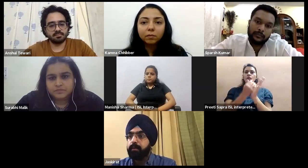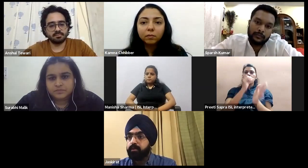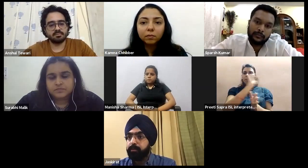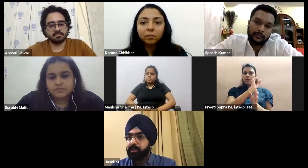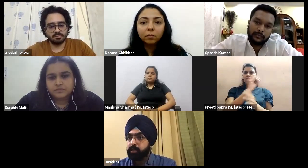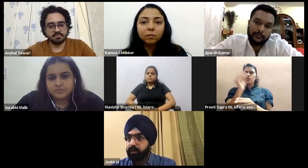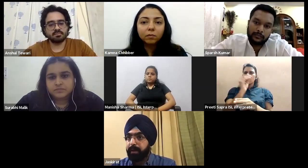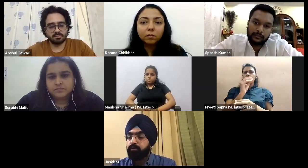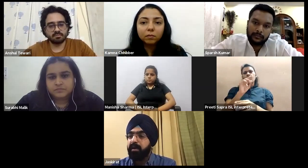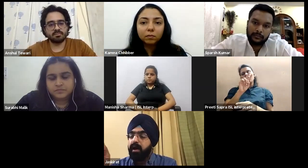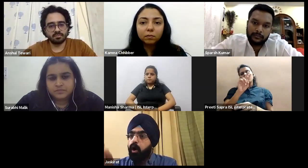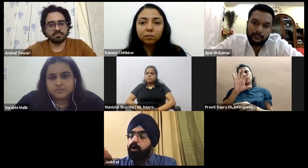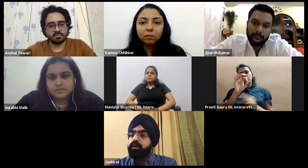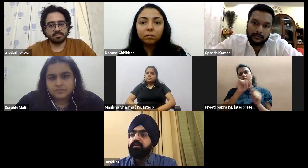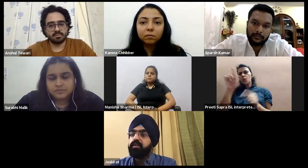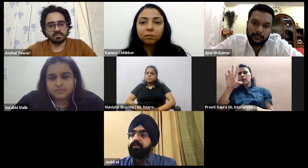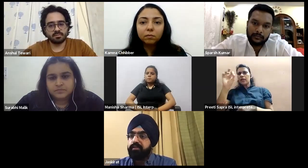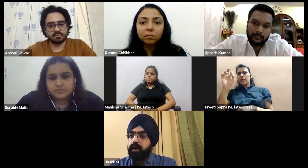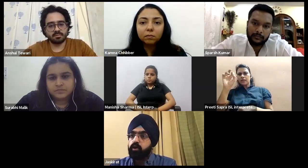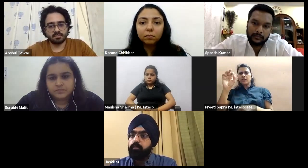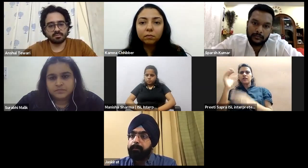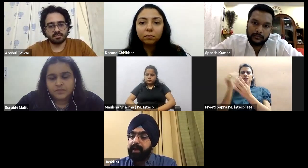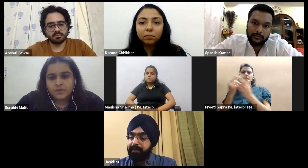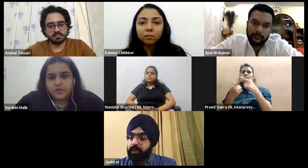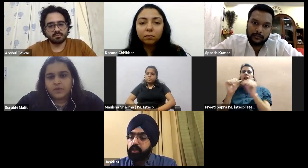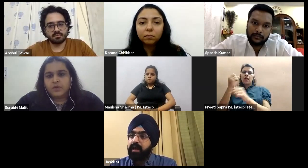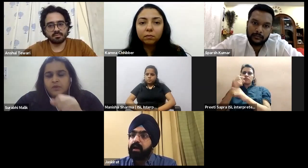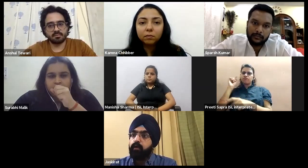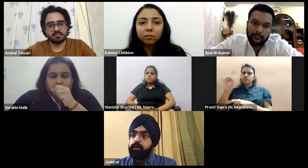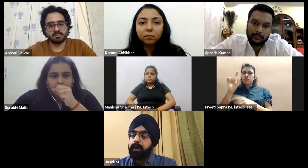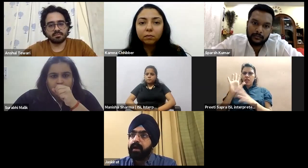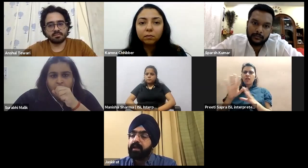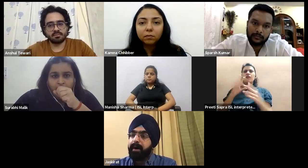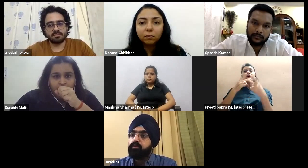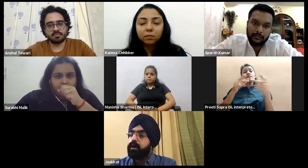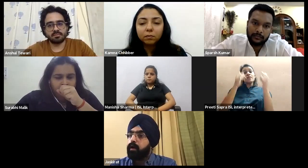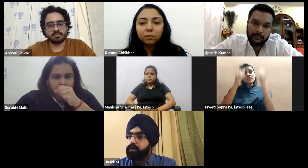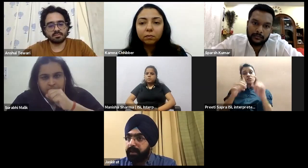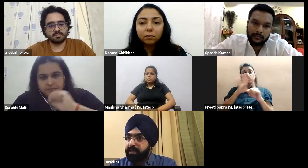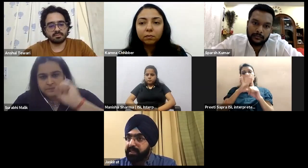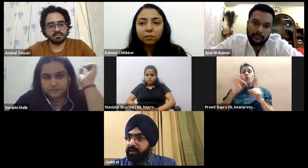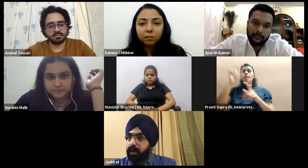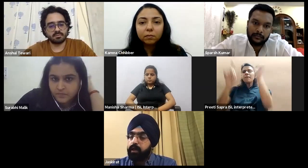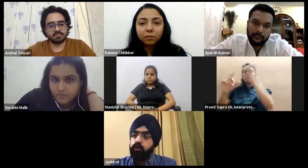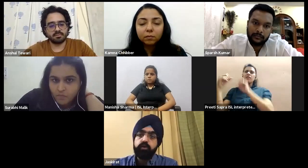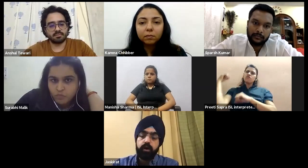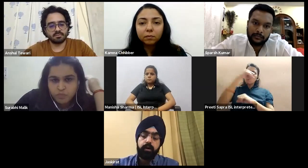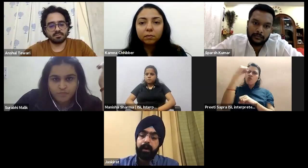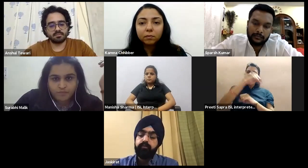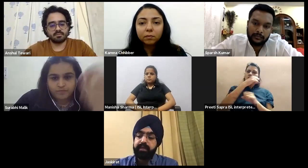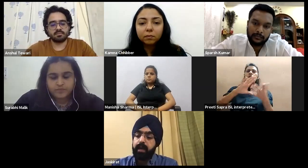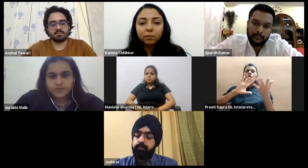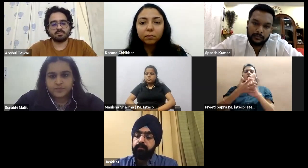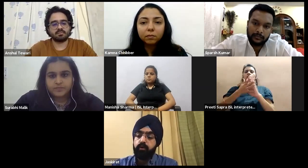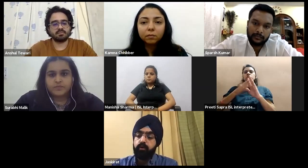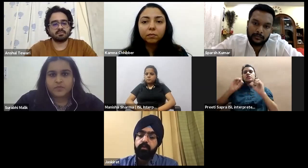tag misinformation on their platform. All of this is a result of public pressure and demands for accountability. A huge part